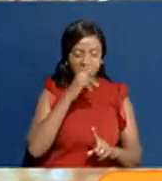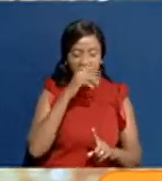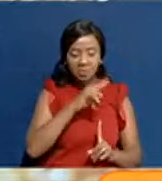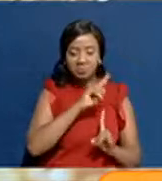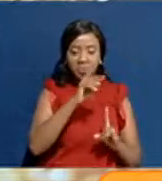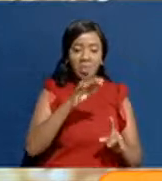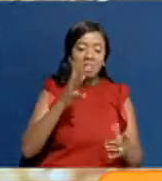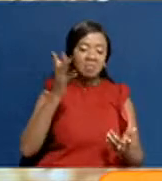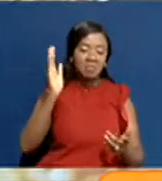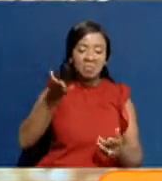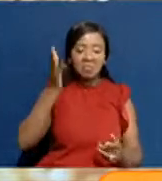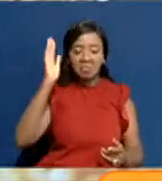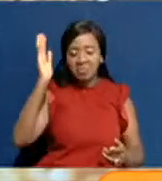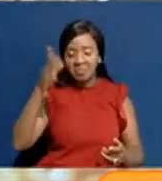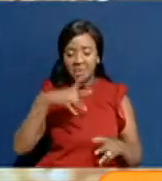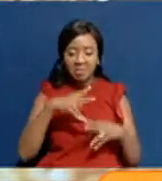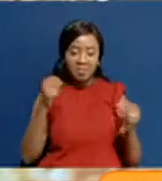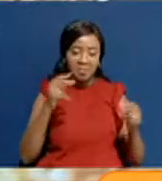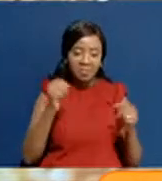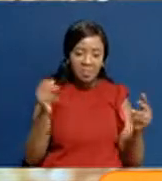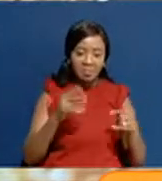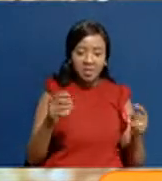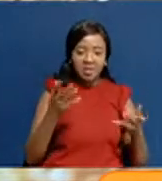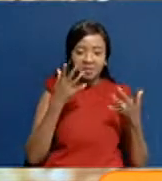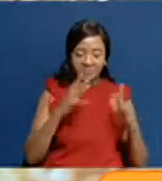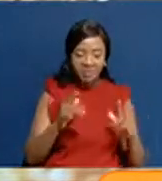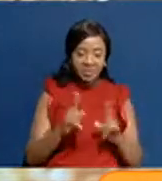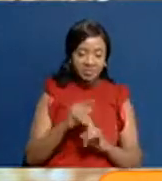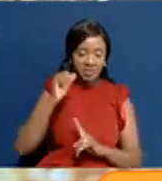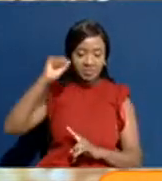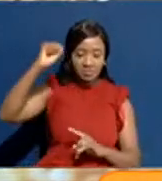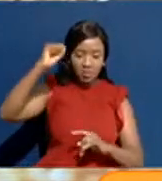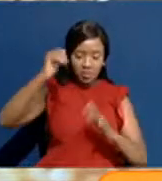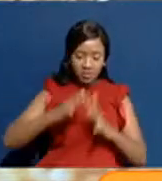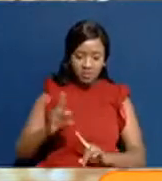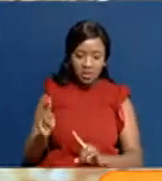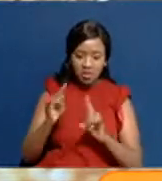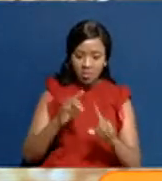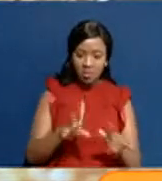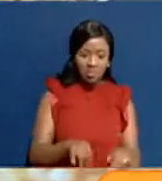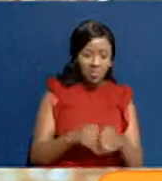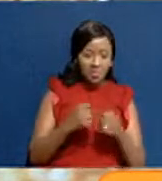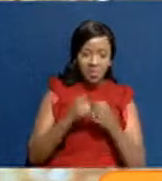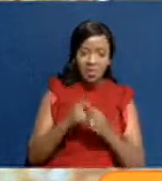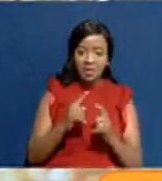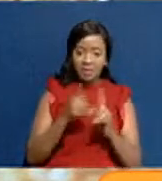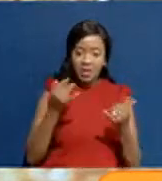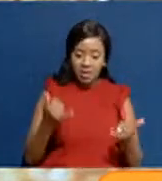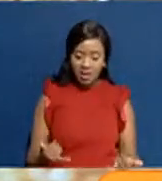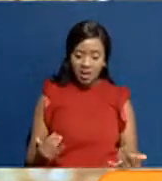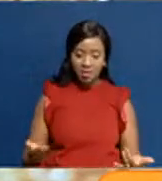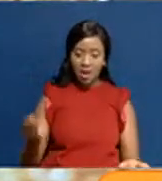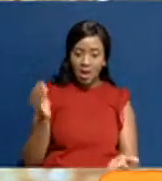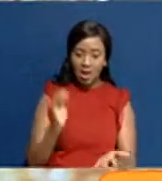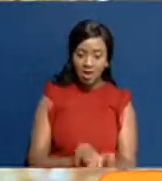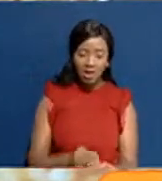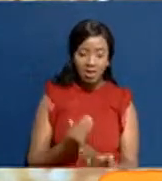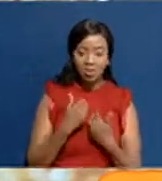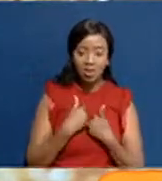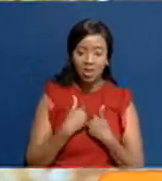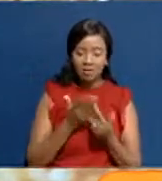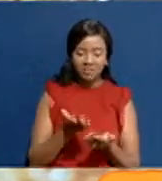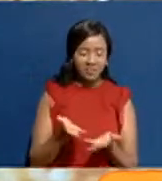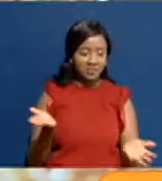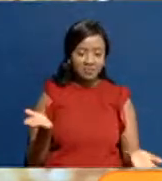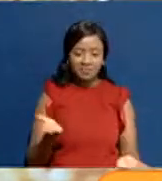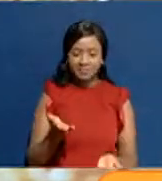said. Politicians went and made a mockery of it. And here again we are with something that, it's just,